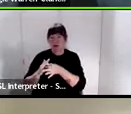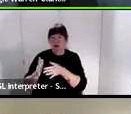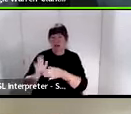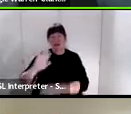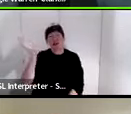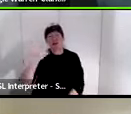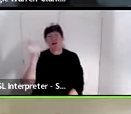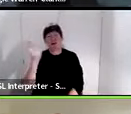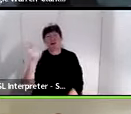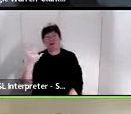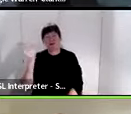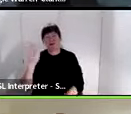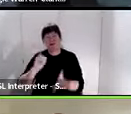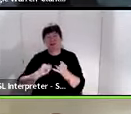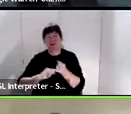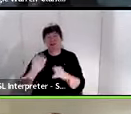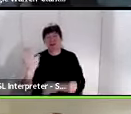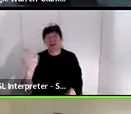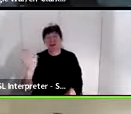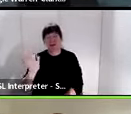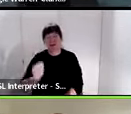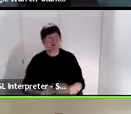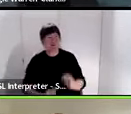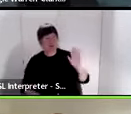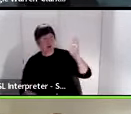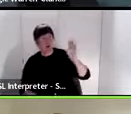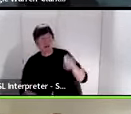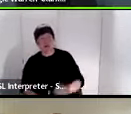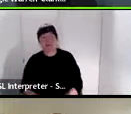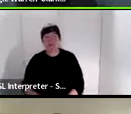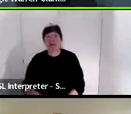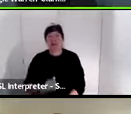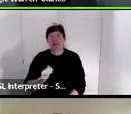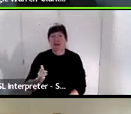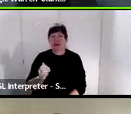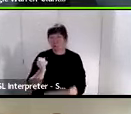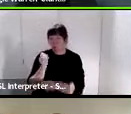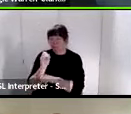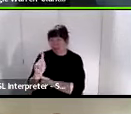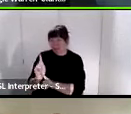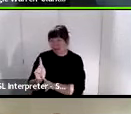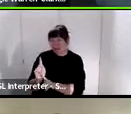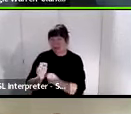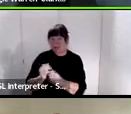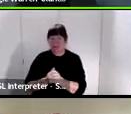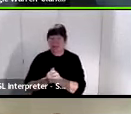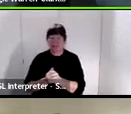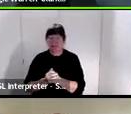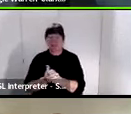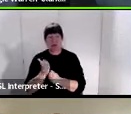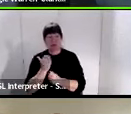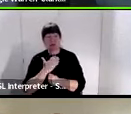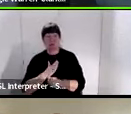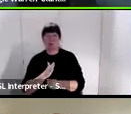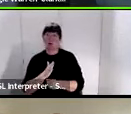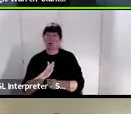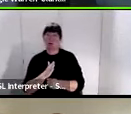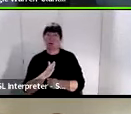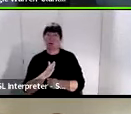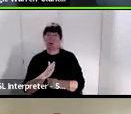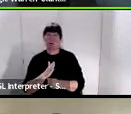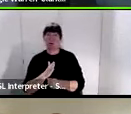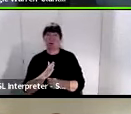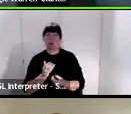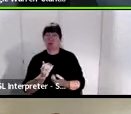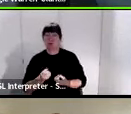Hello, Sacha. Hello. Hello. Now we have you for 10 minutes, Sacha. Would you like me to